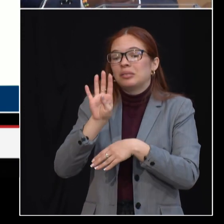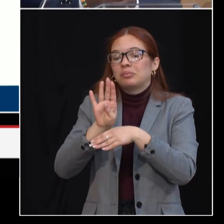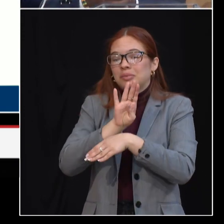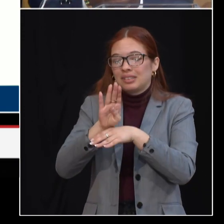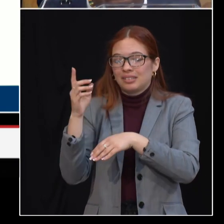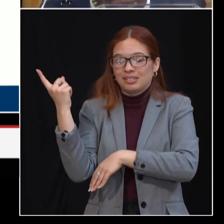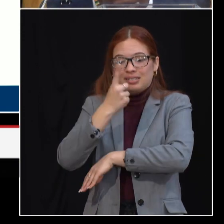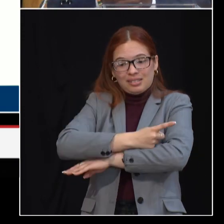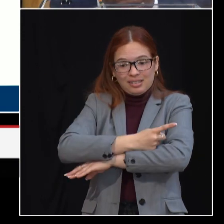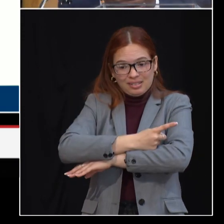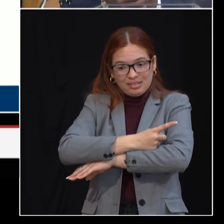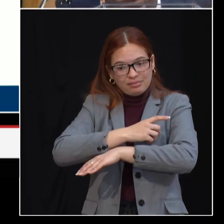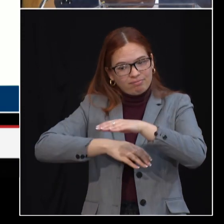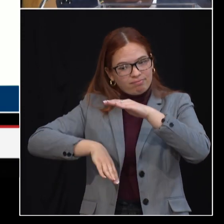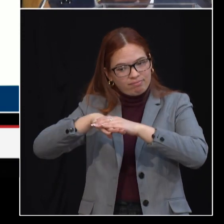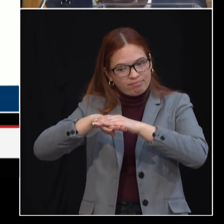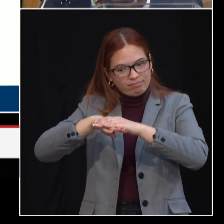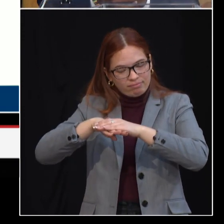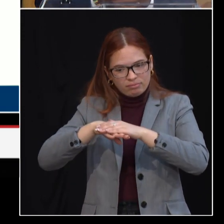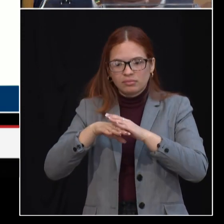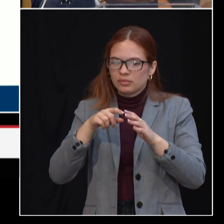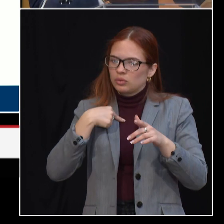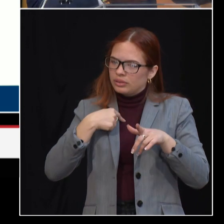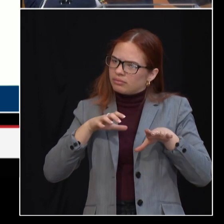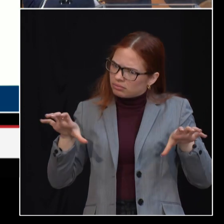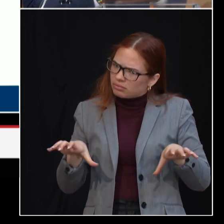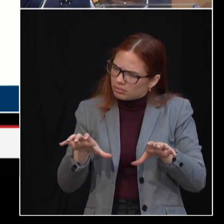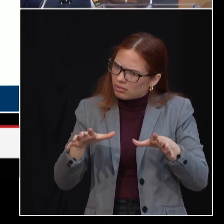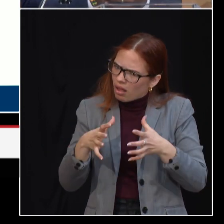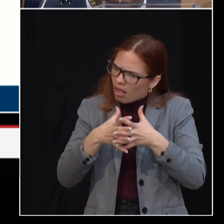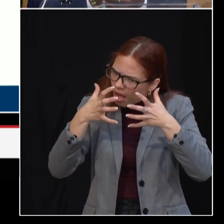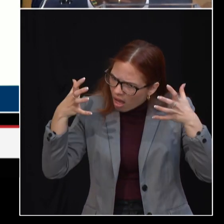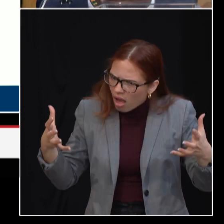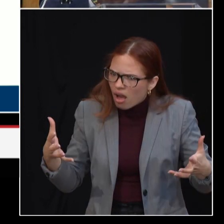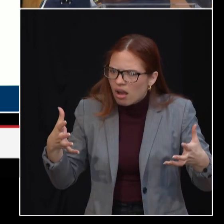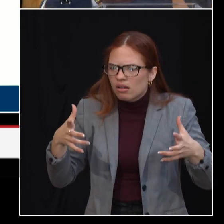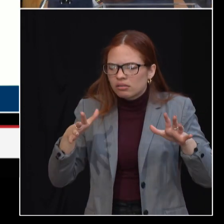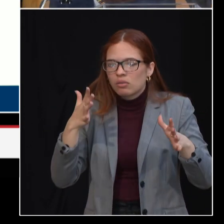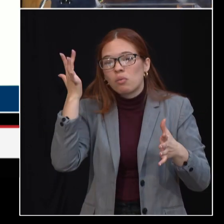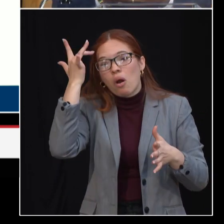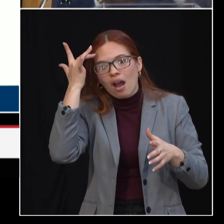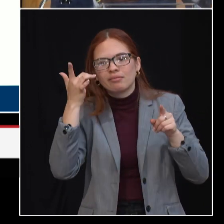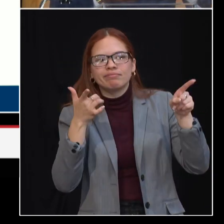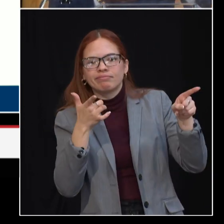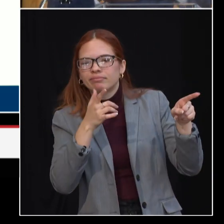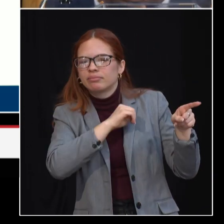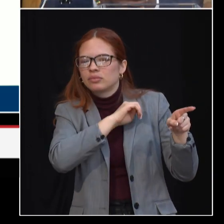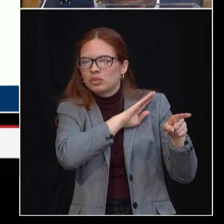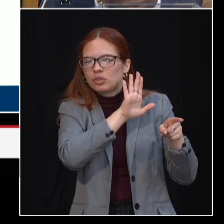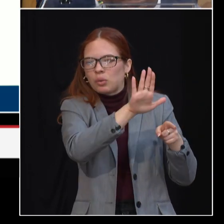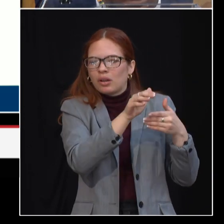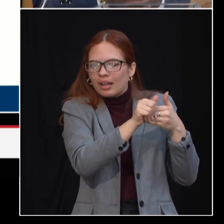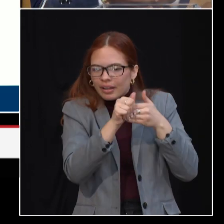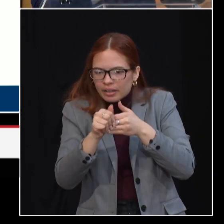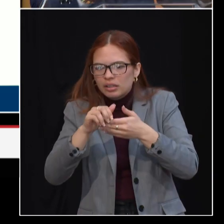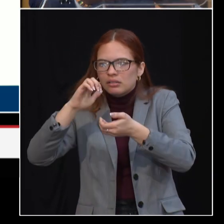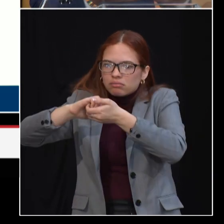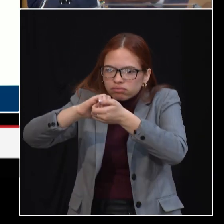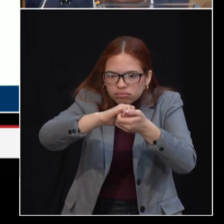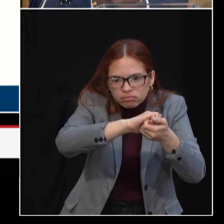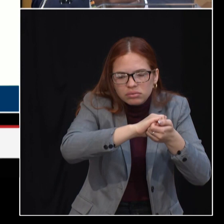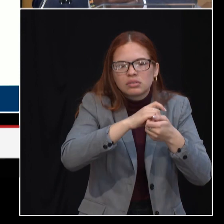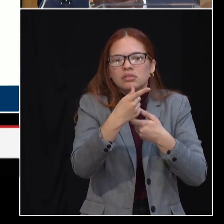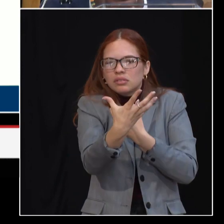lot that we are able to do under the leadership of Mayor Bowser, your support as customers, your collaboration, and your engagement. So as we